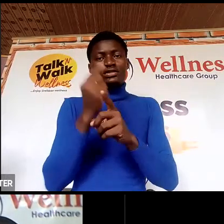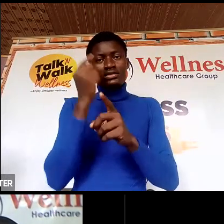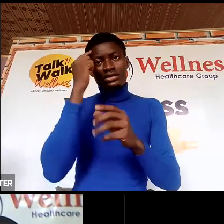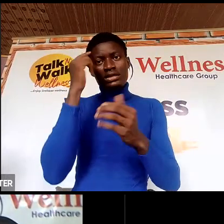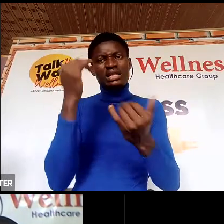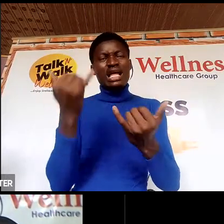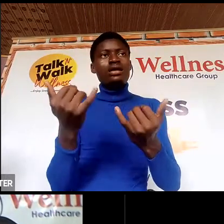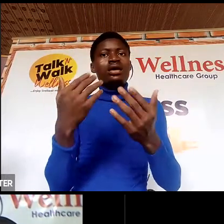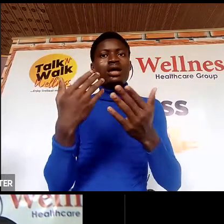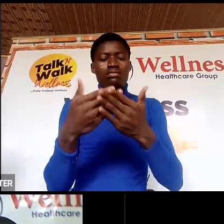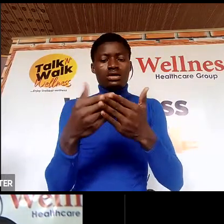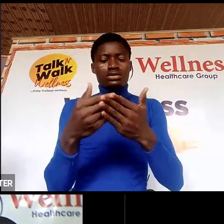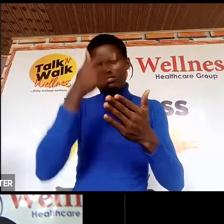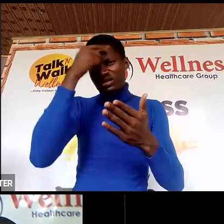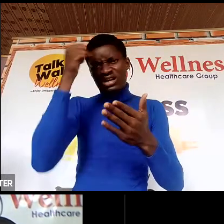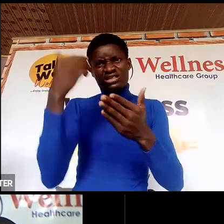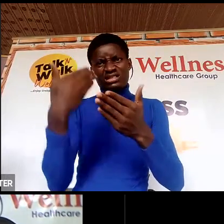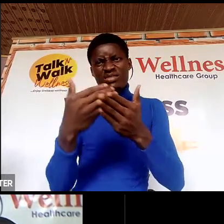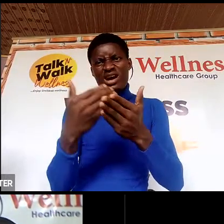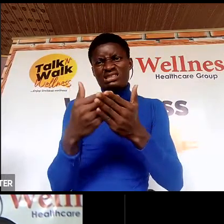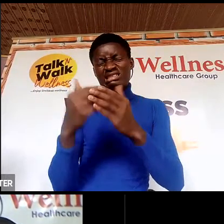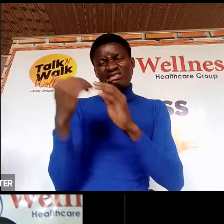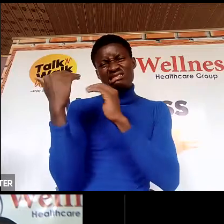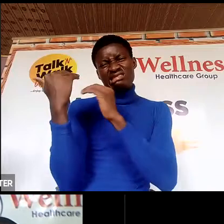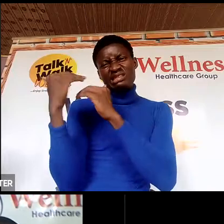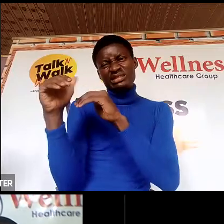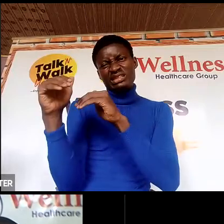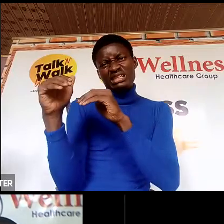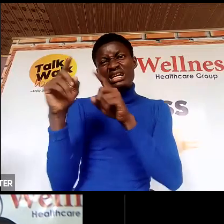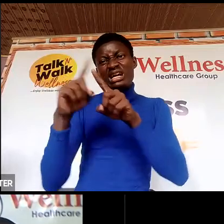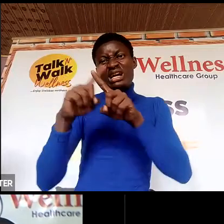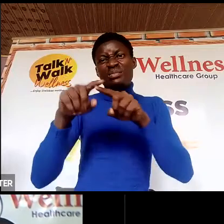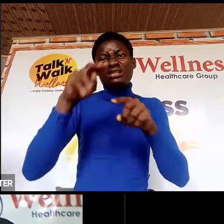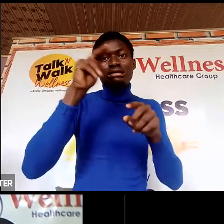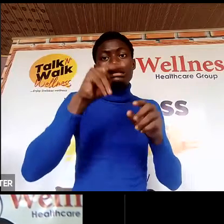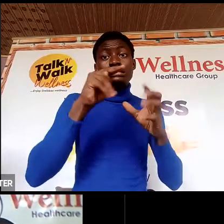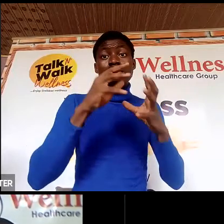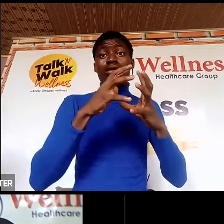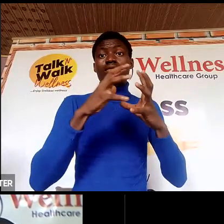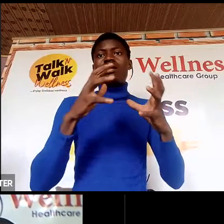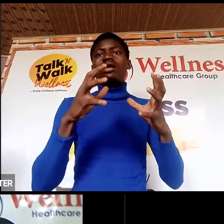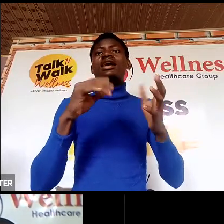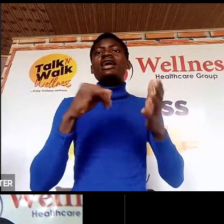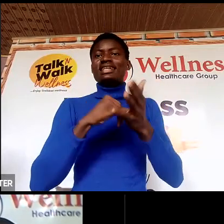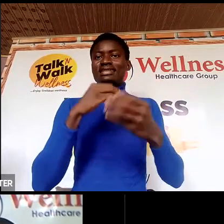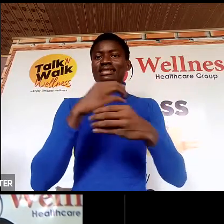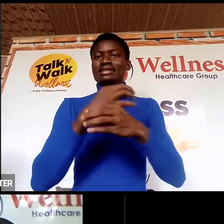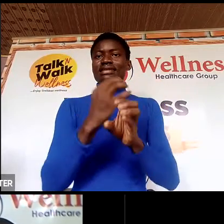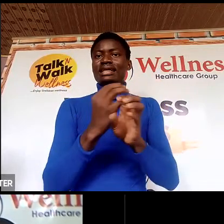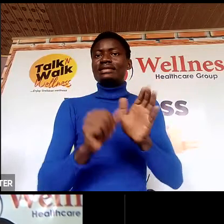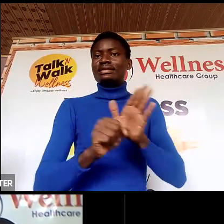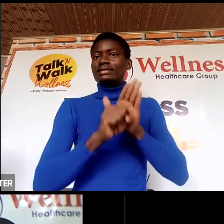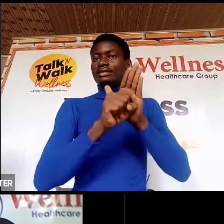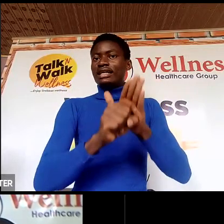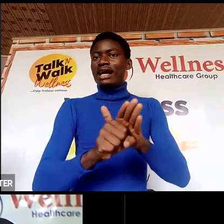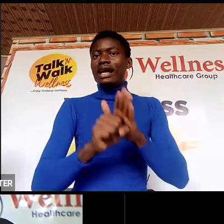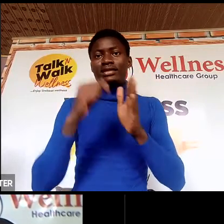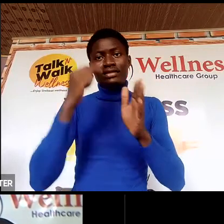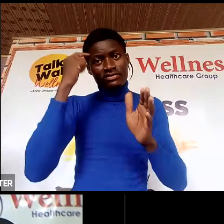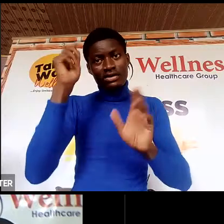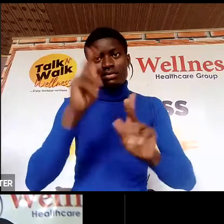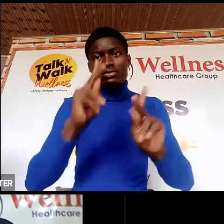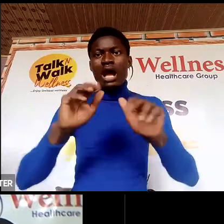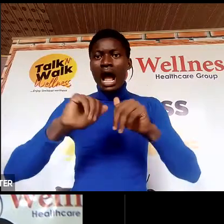creates a natural state of stress. So the only way to be able to leap out of that is to realize, to tell yourself that you don't have to be stressed